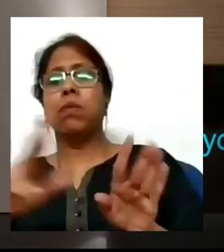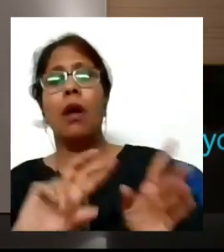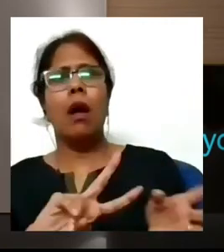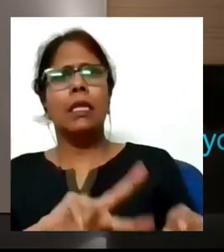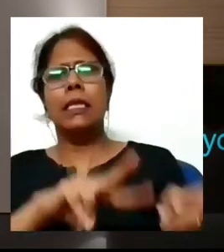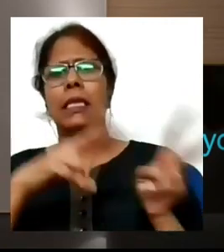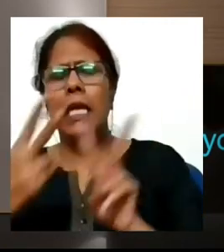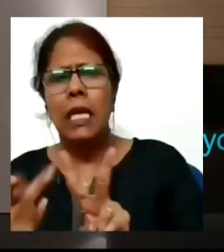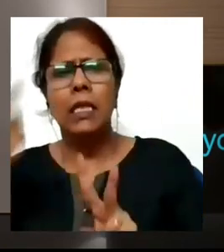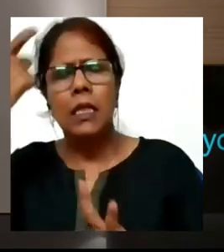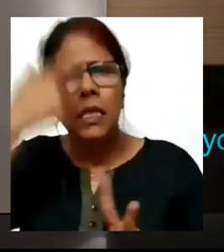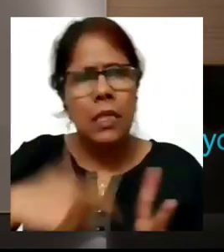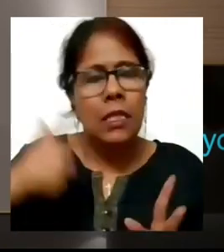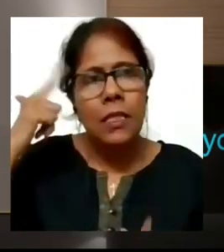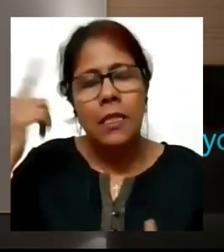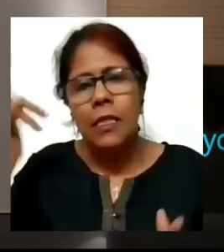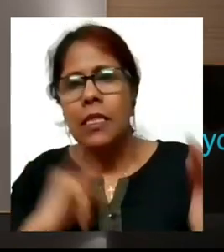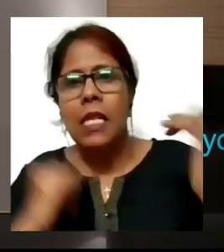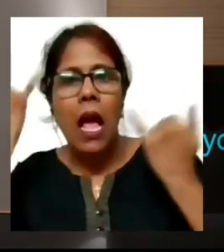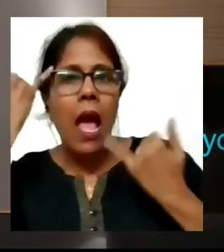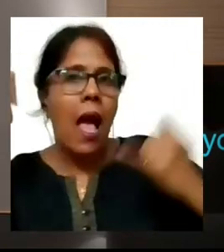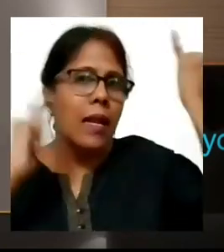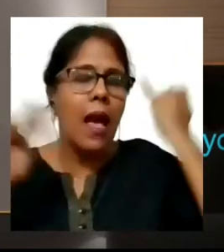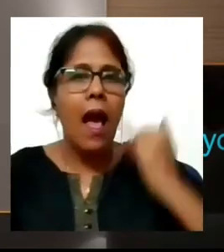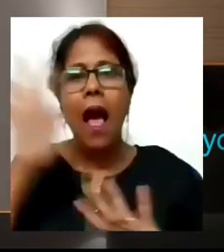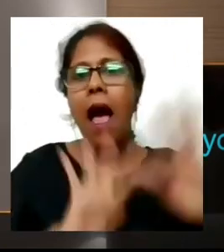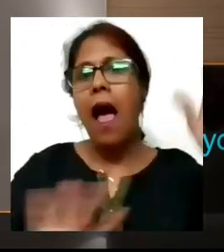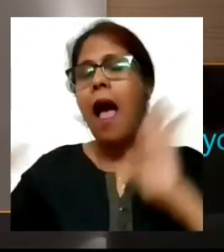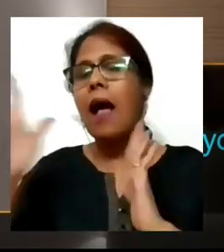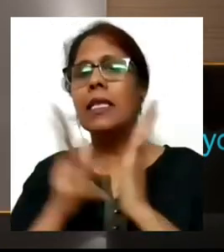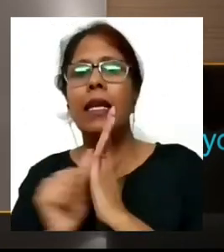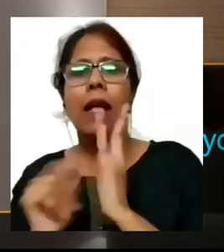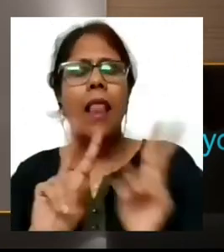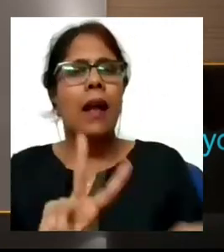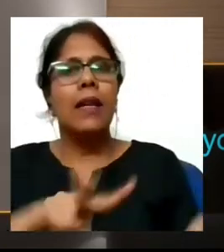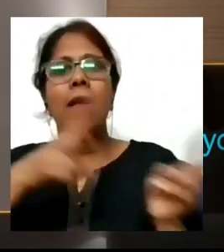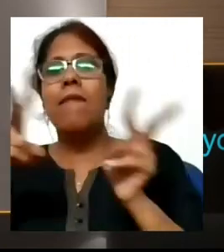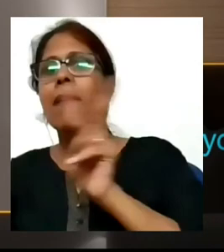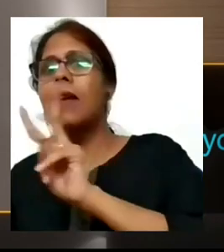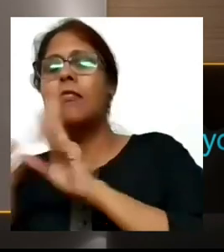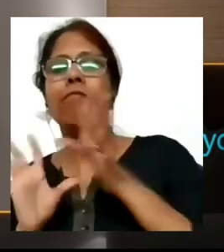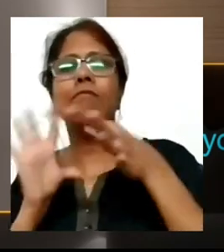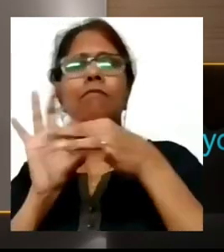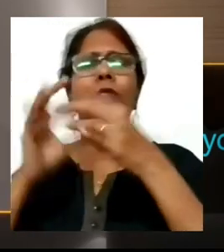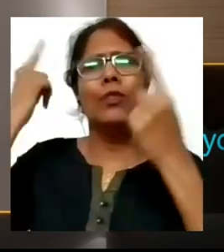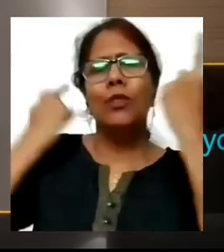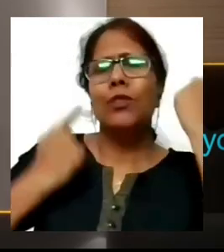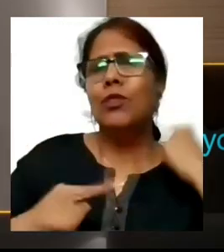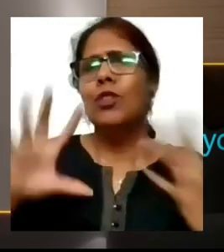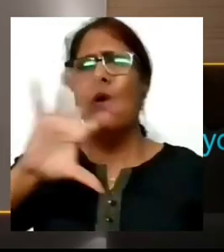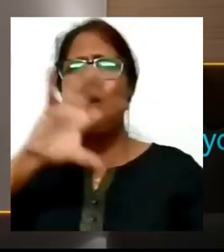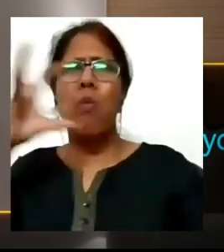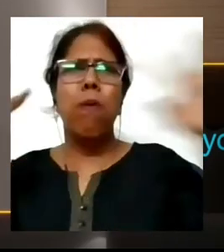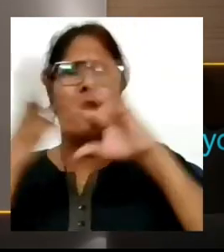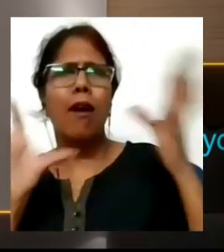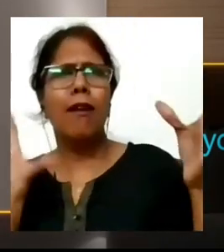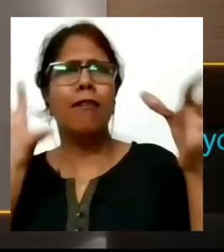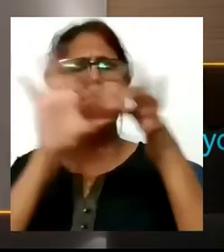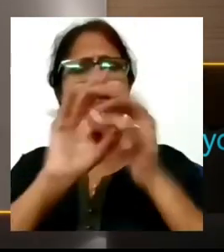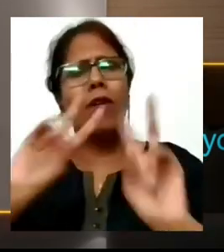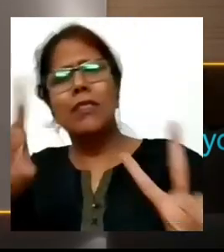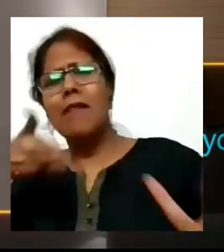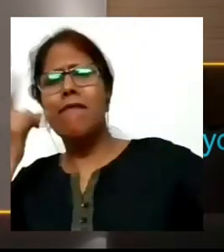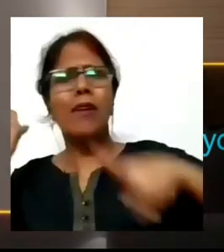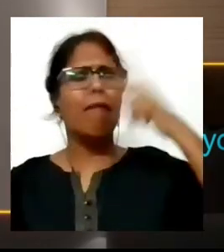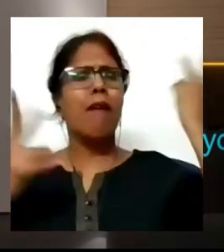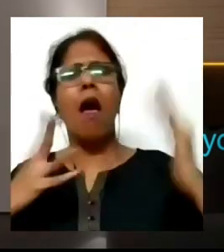me who actually allows me to engage with myself in the world outside of me? So can I